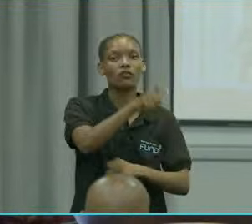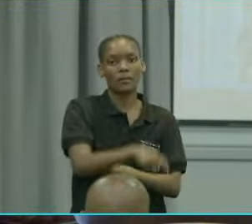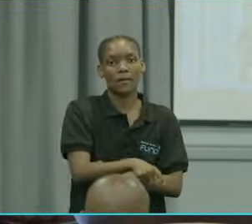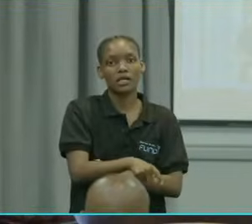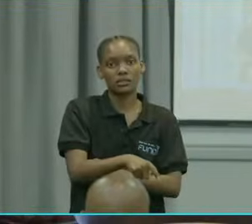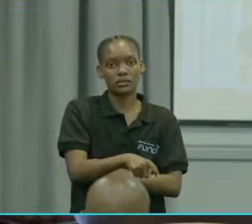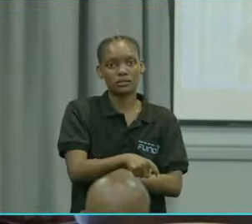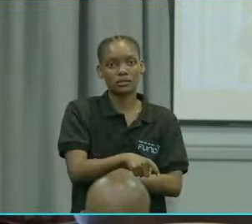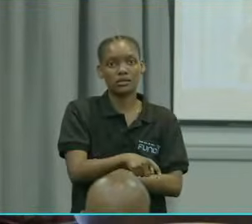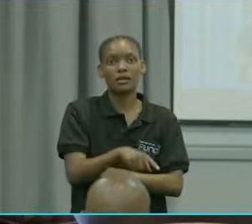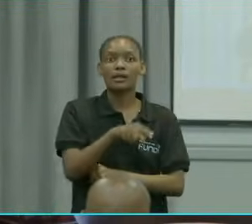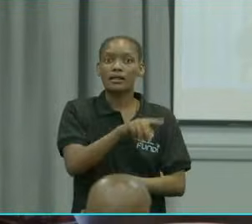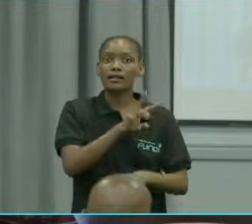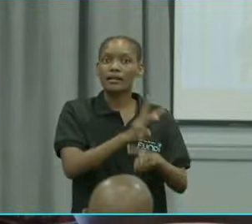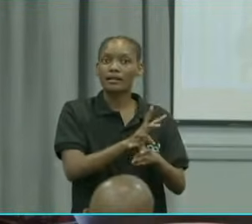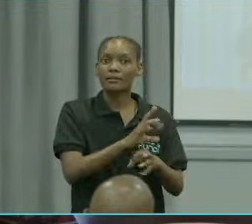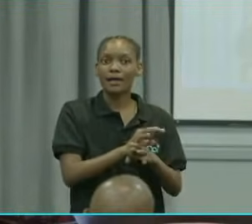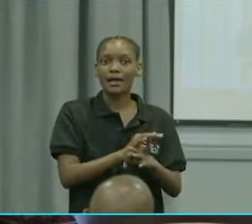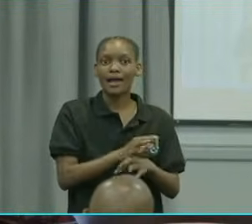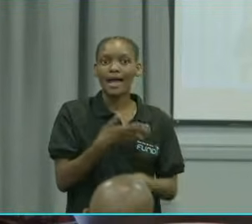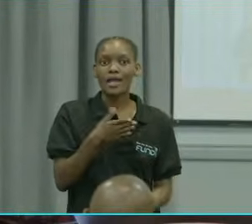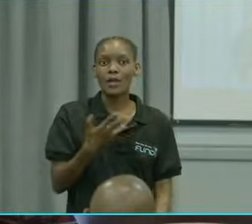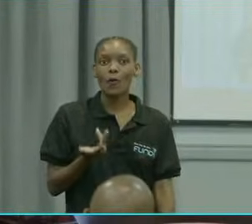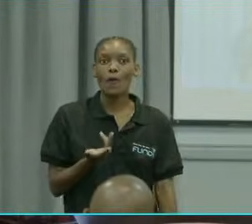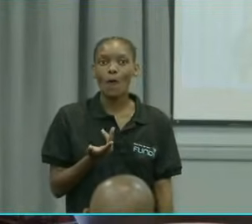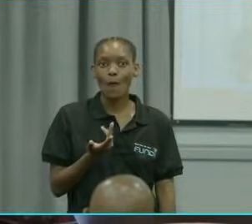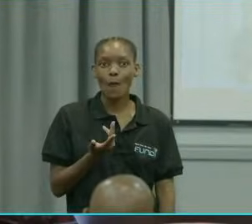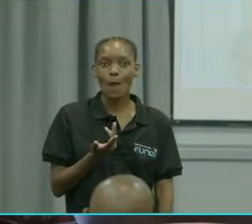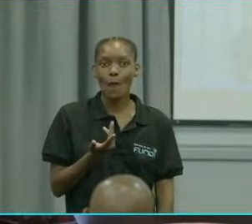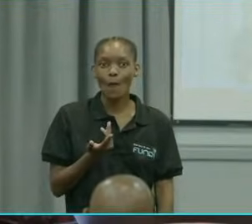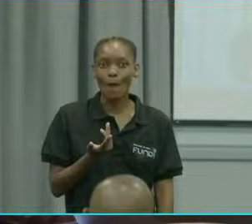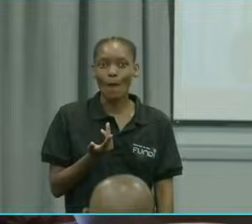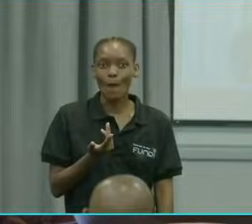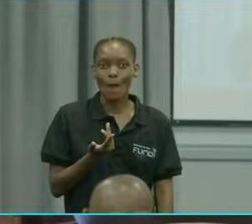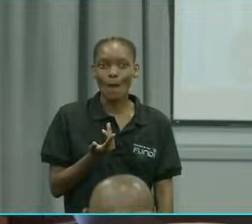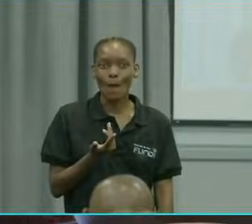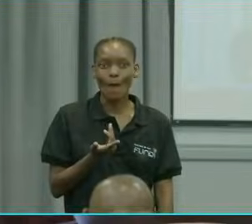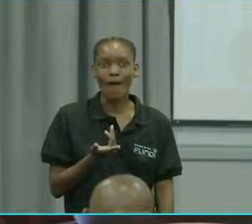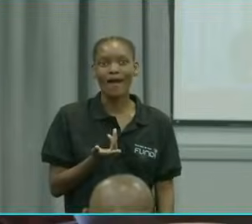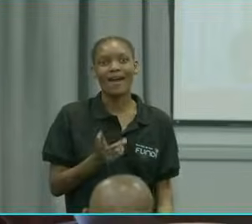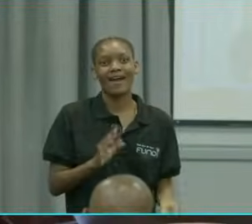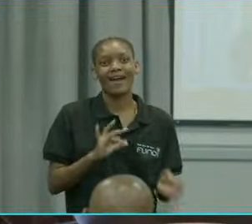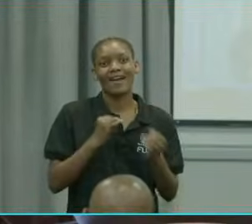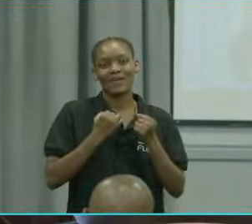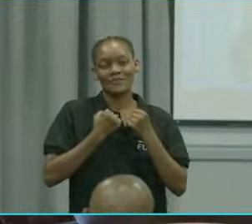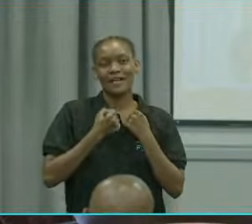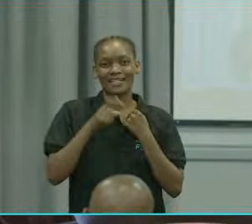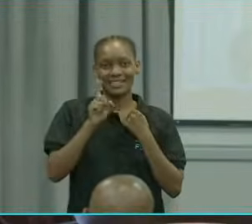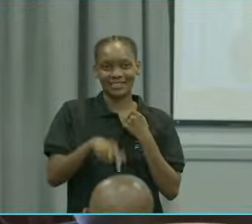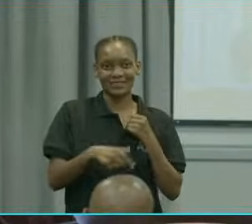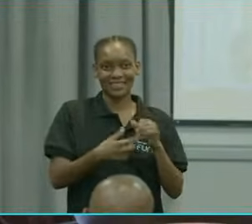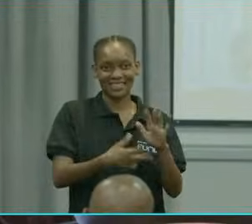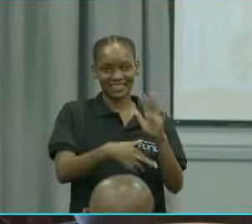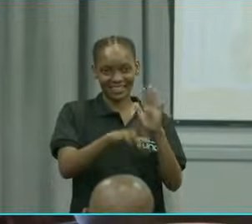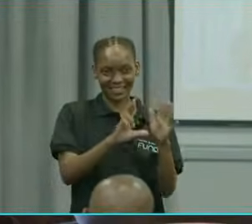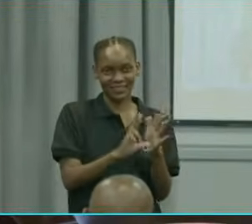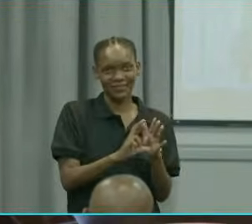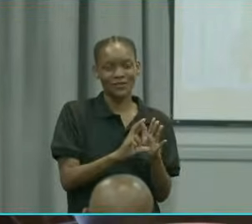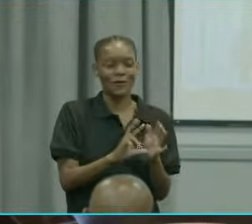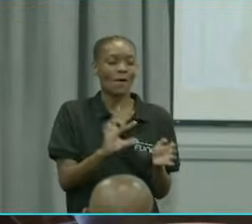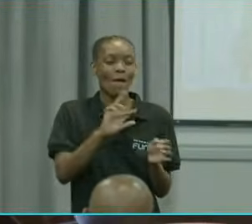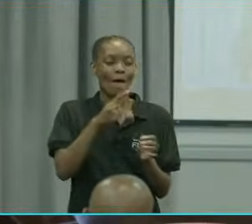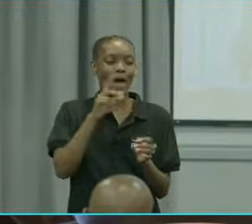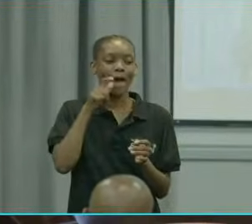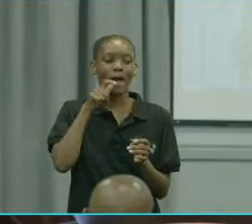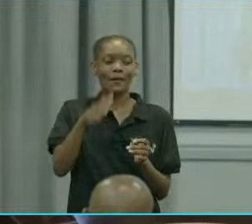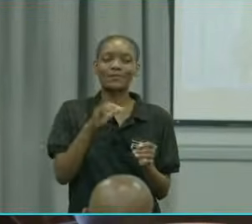and let the parents bring on board their views as well when the reviewing of the schooling system in terms of quintile has been